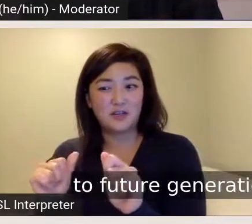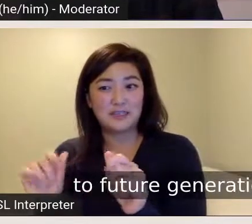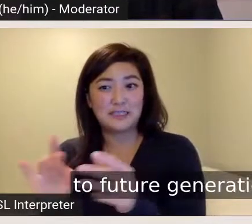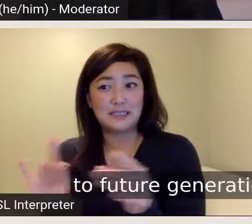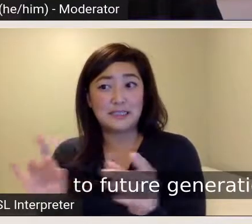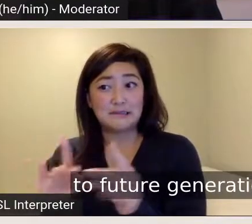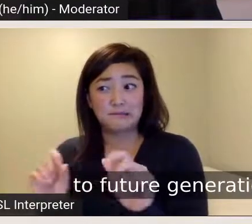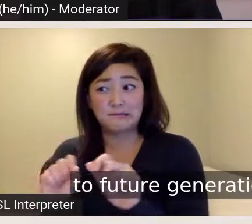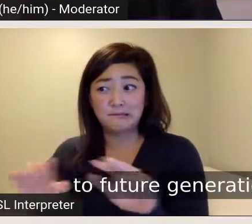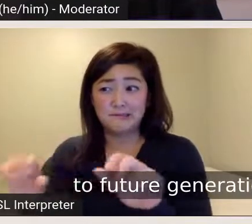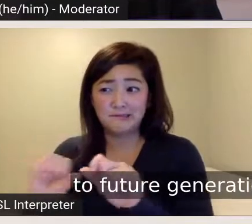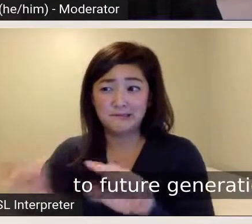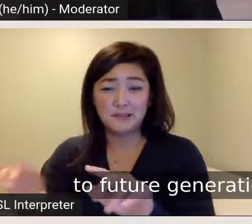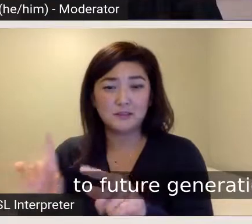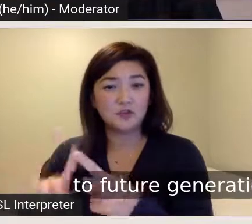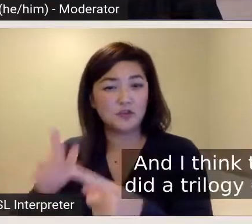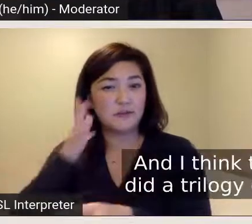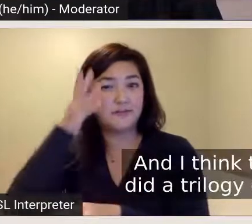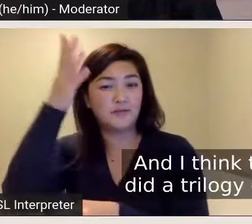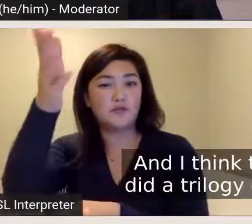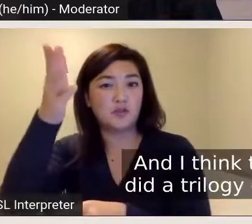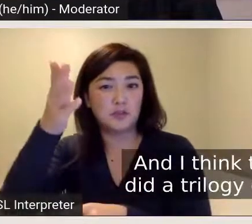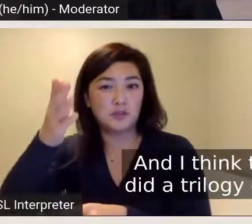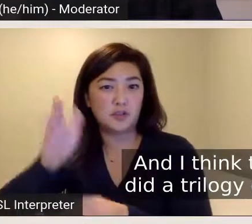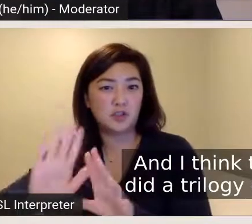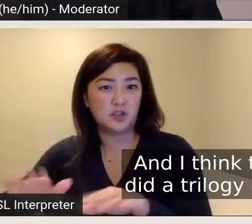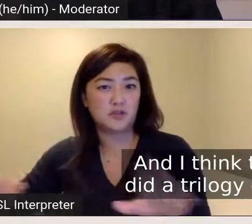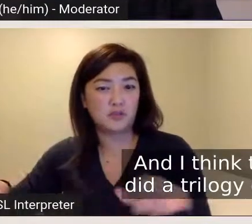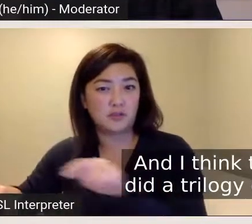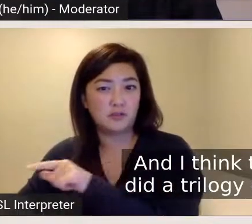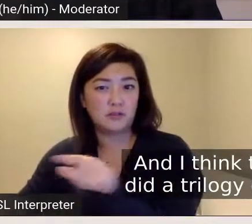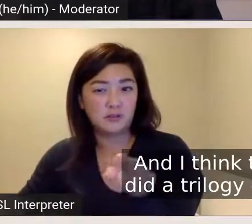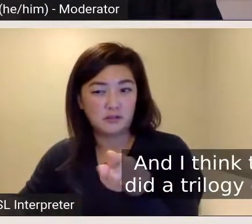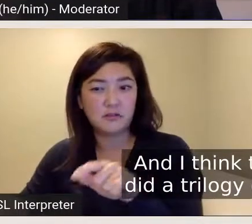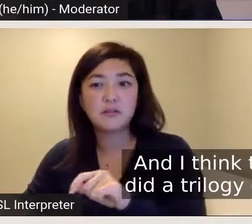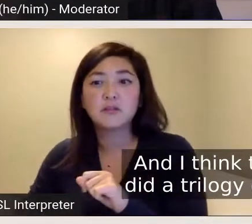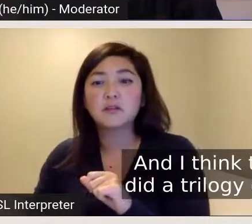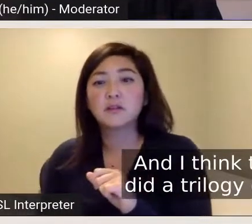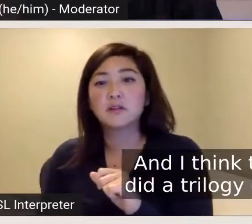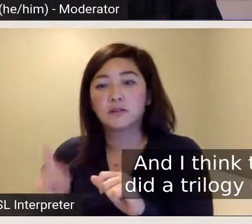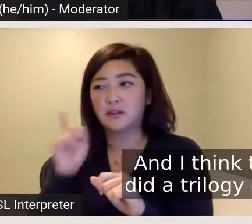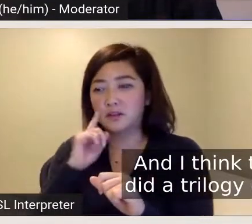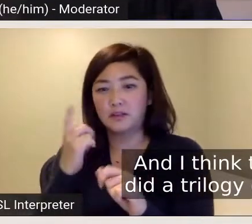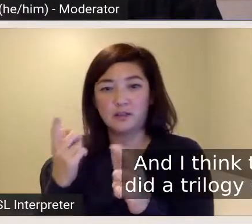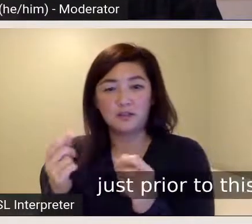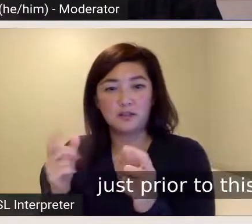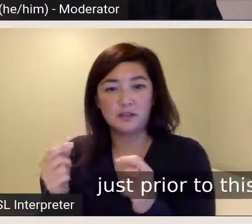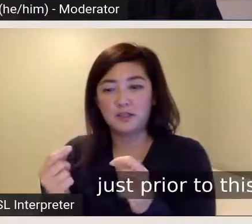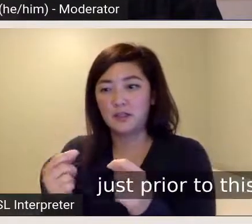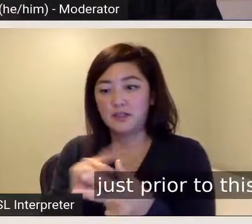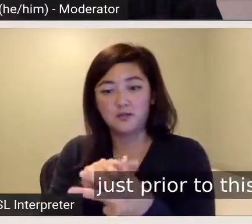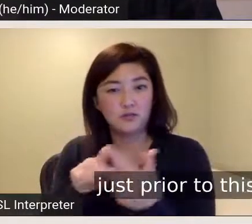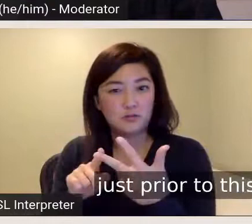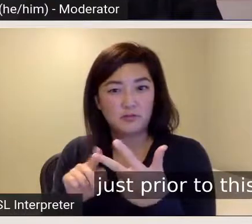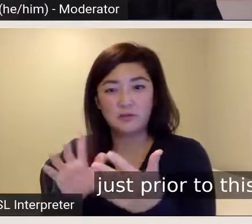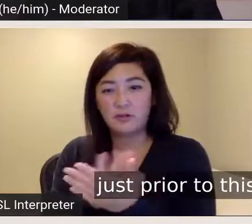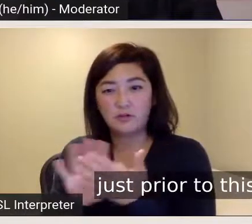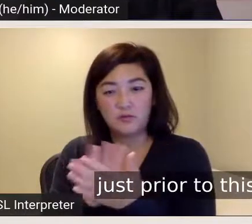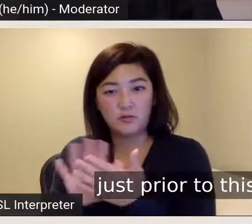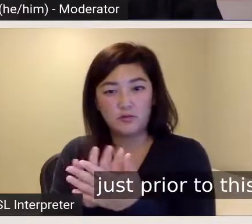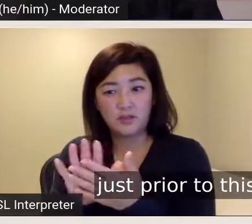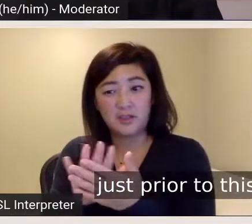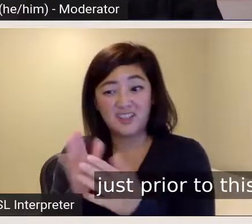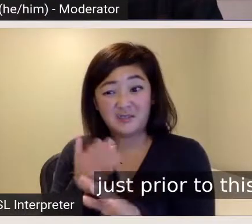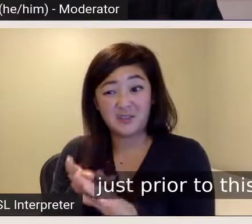future generations through this film. And I think the fact that he did a trilogy of anti-war films just prior to this